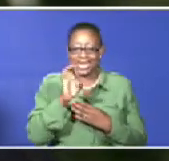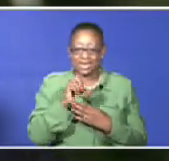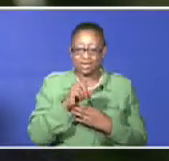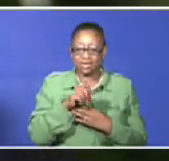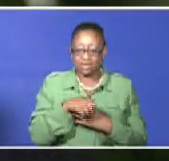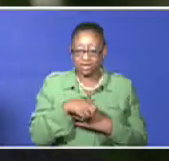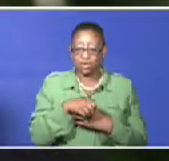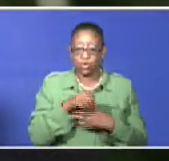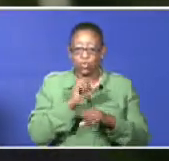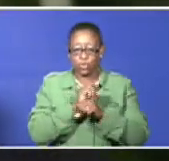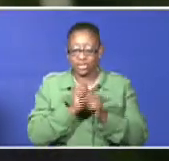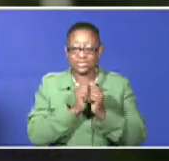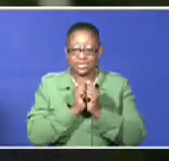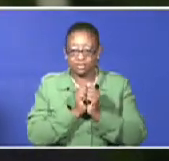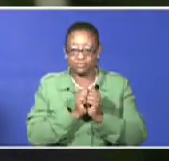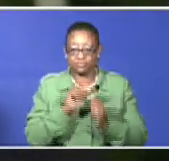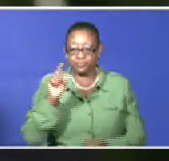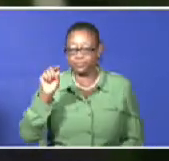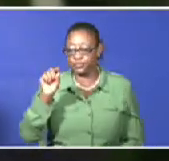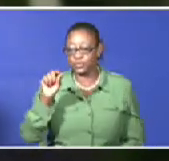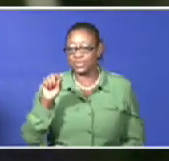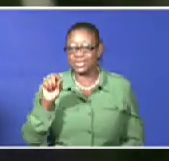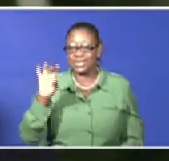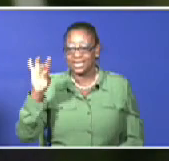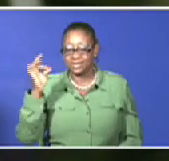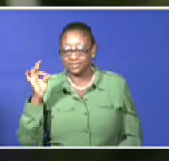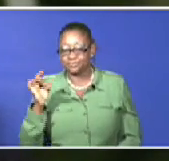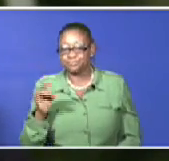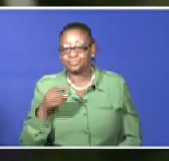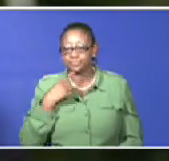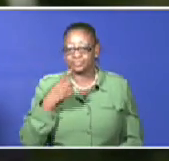14% year-over-year increase 2018 over